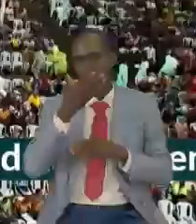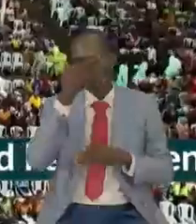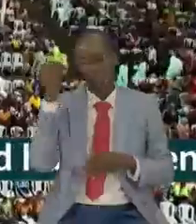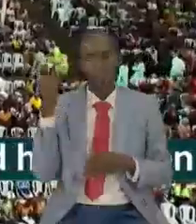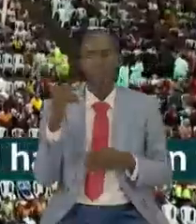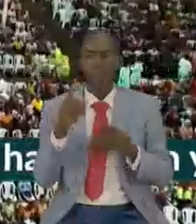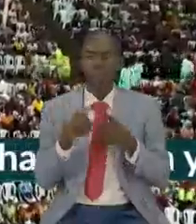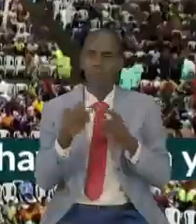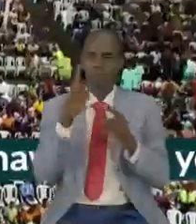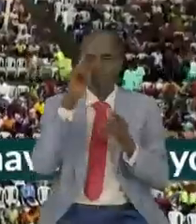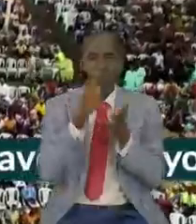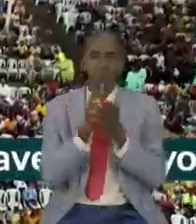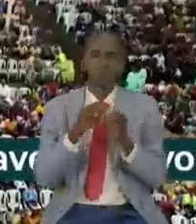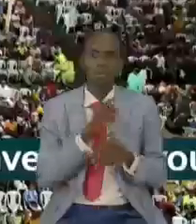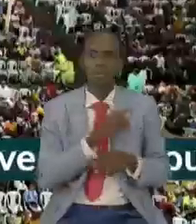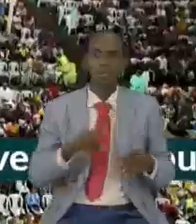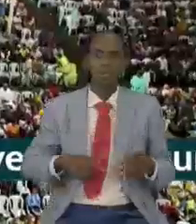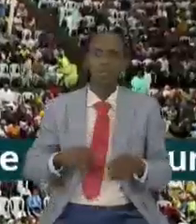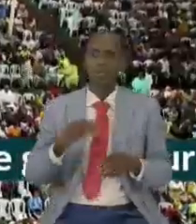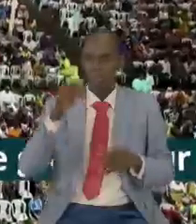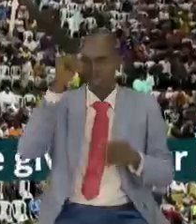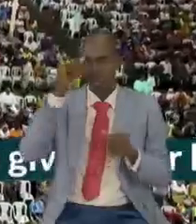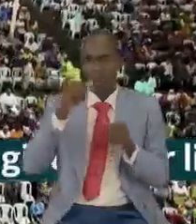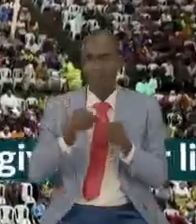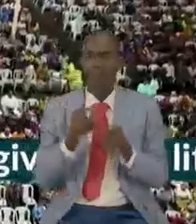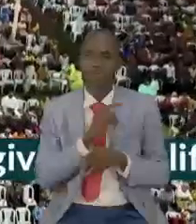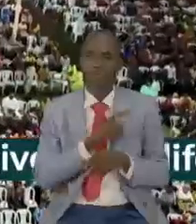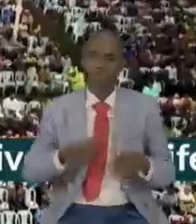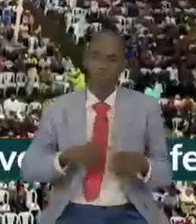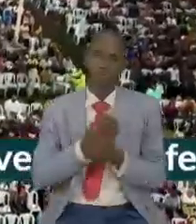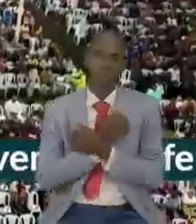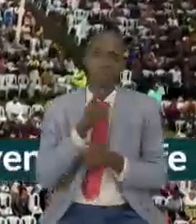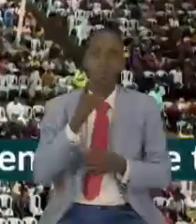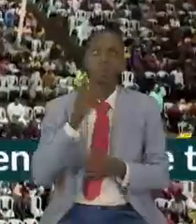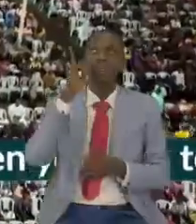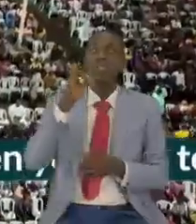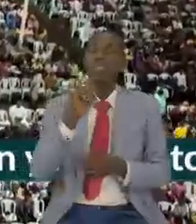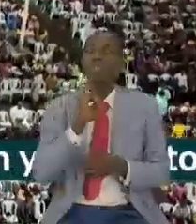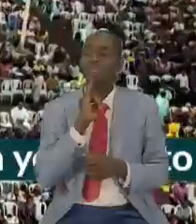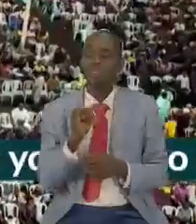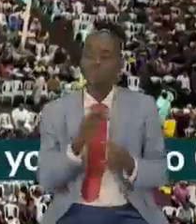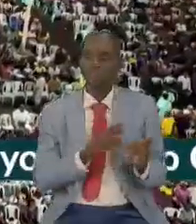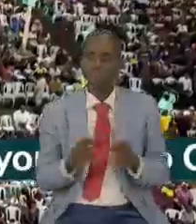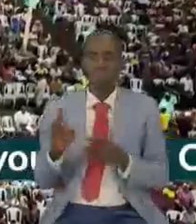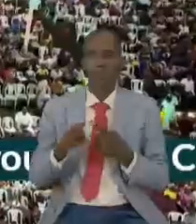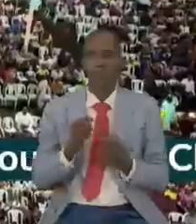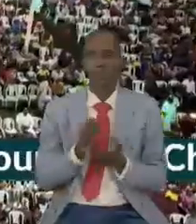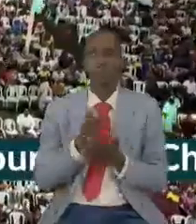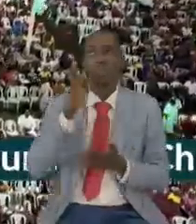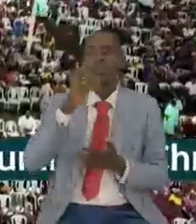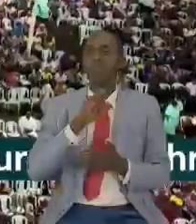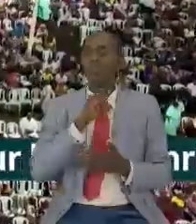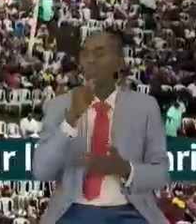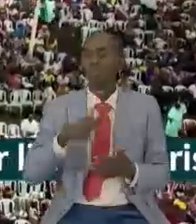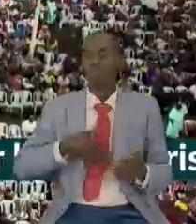So stay there with them. Stay there with them to bring them out after miracle prayer tonight